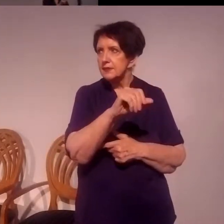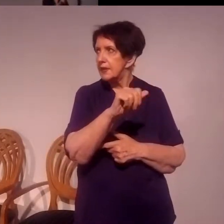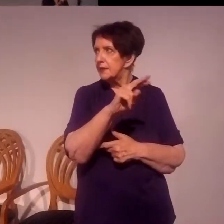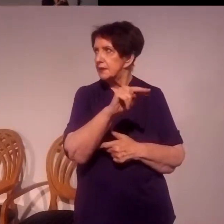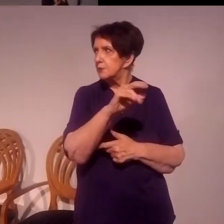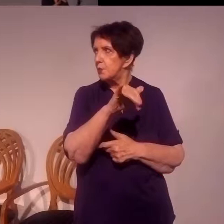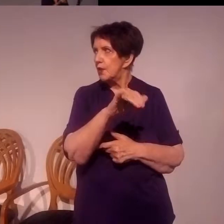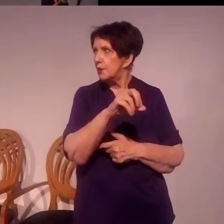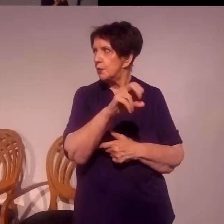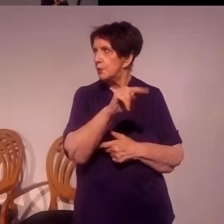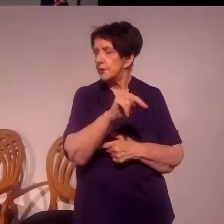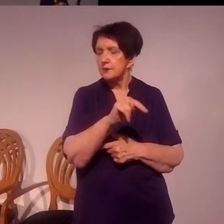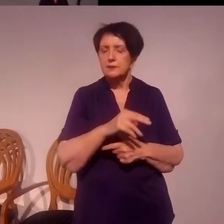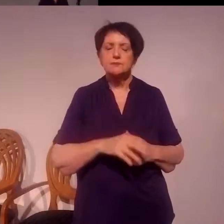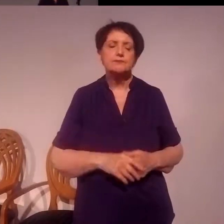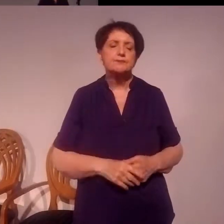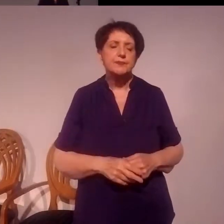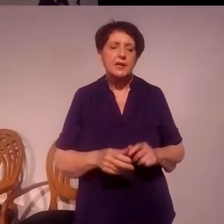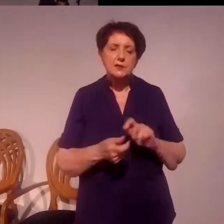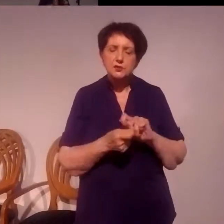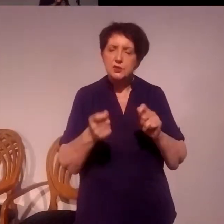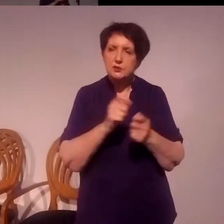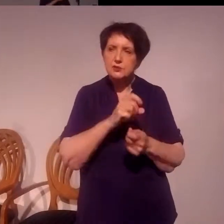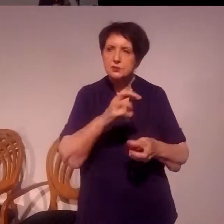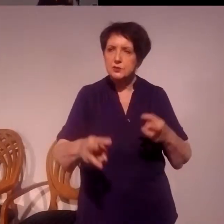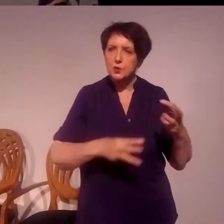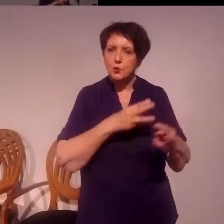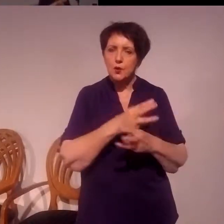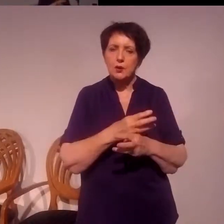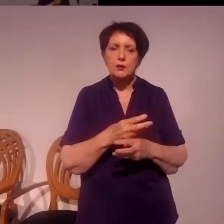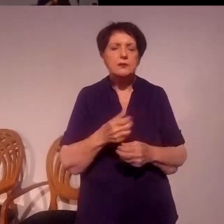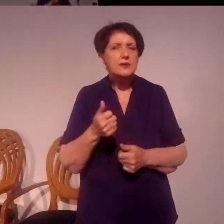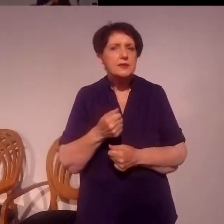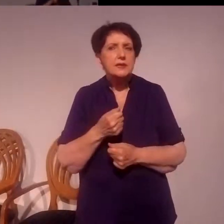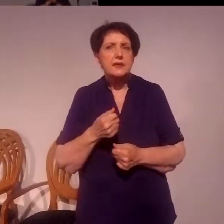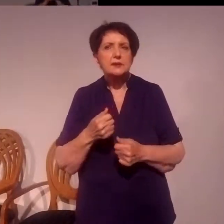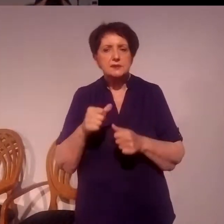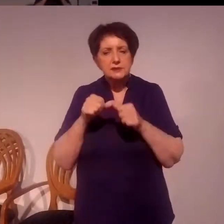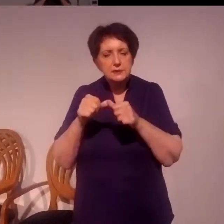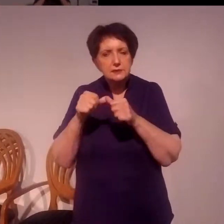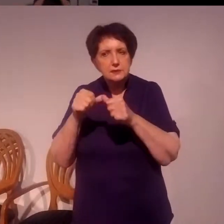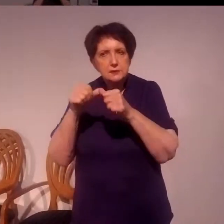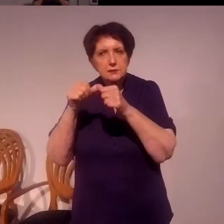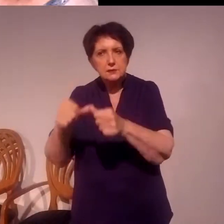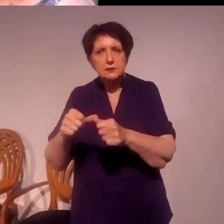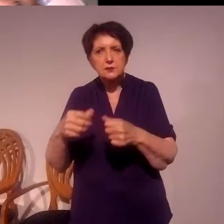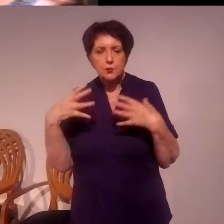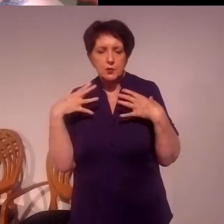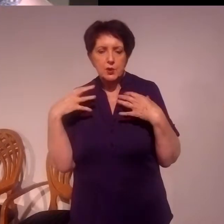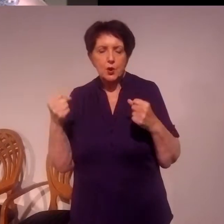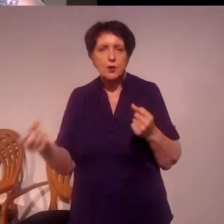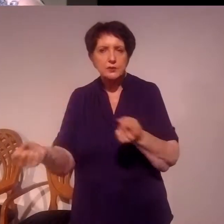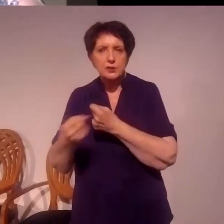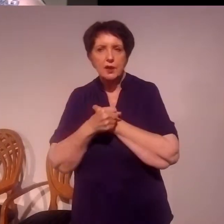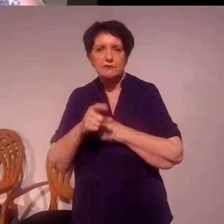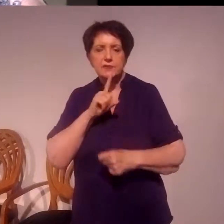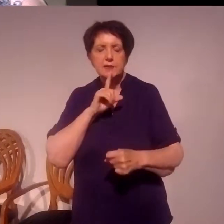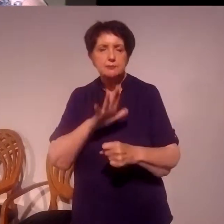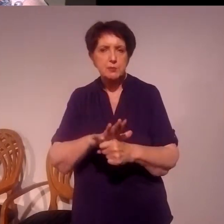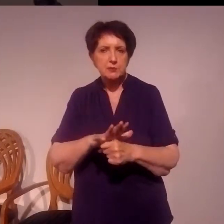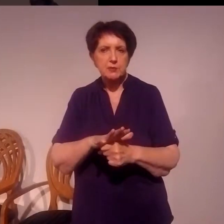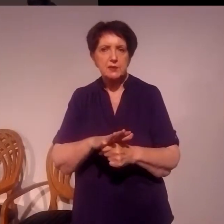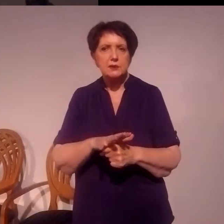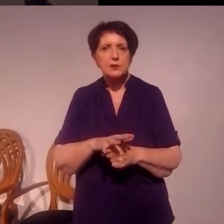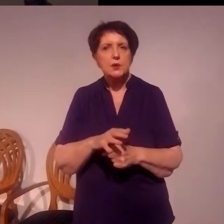And it's consistent, incremental effects of all these countless acts of courage and love and commitment. So we are those small drops